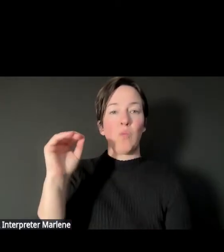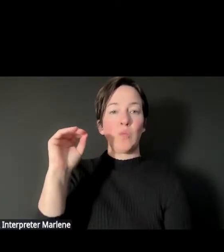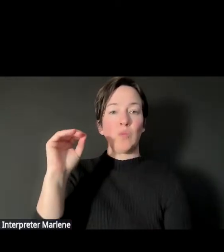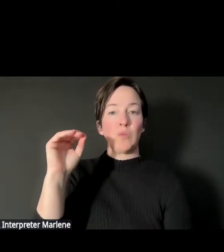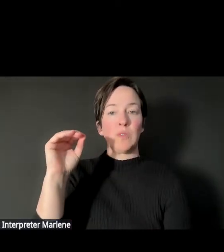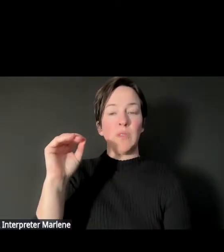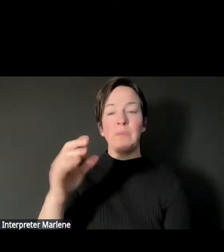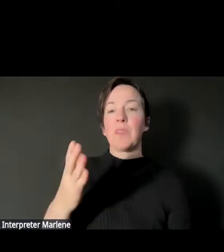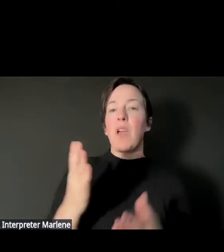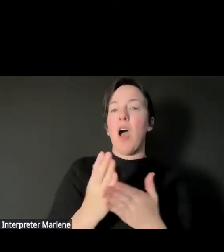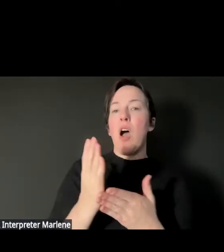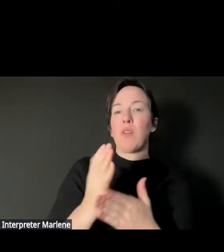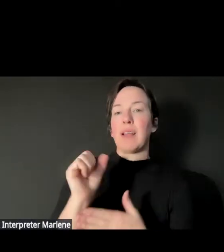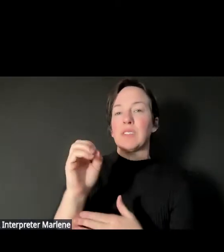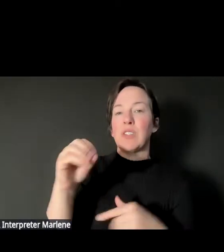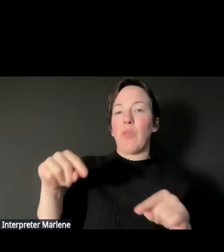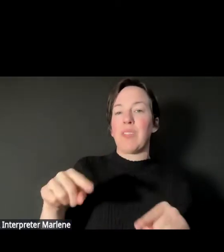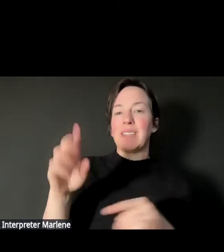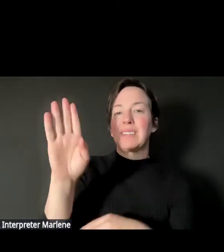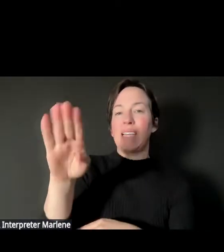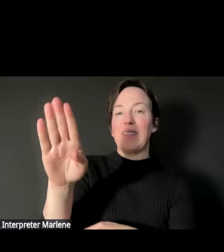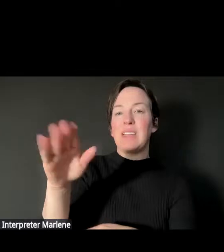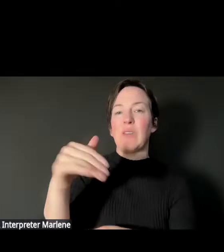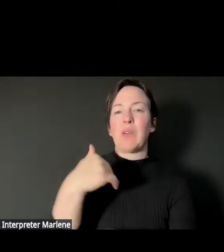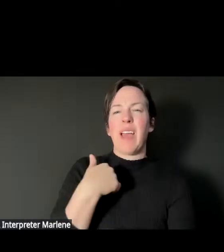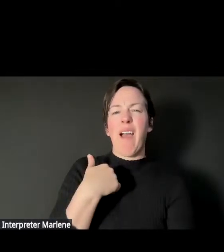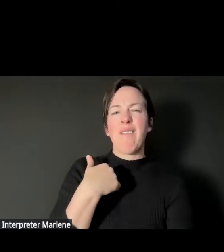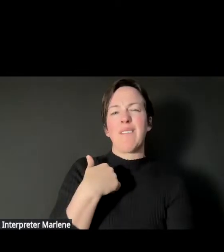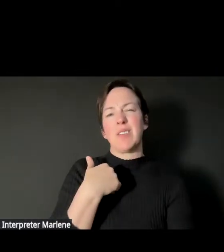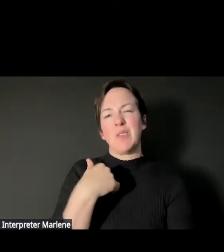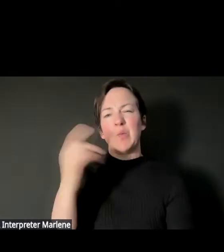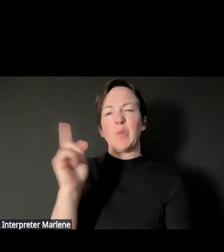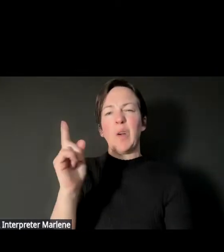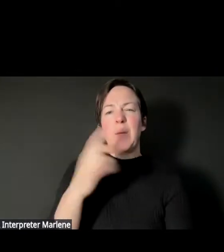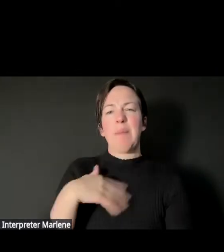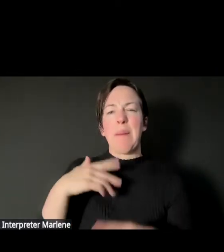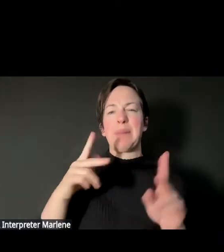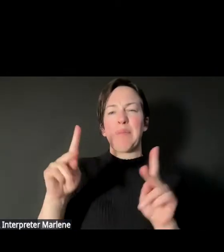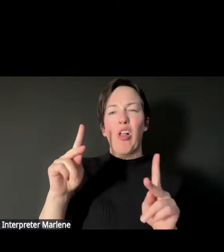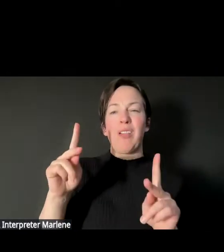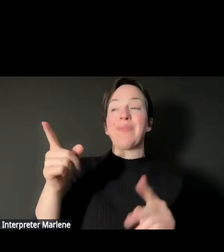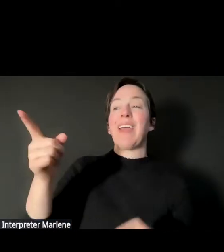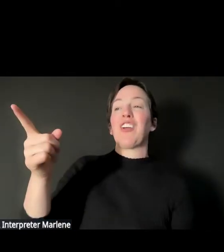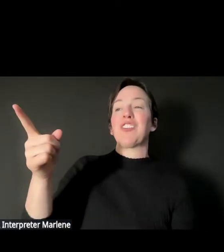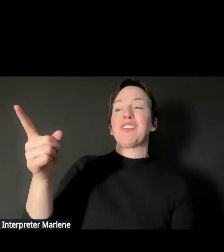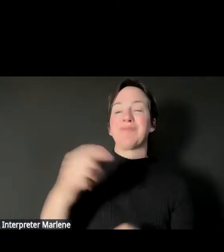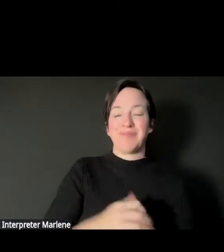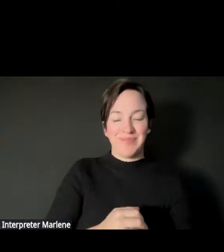All right, so this evening we have, where are we? Where are my peeps? There they are.